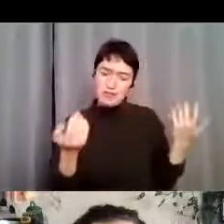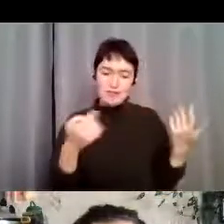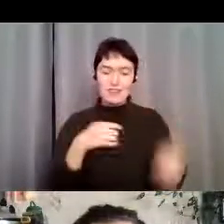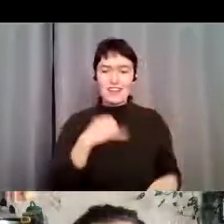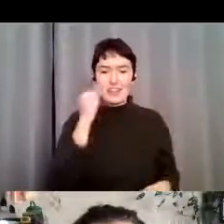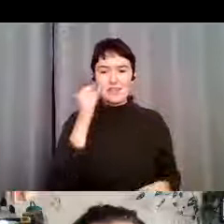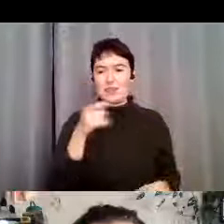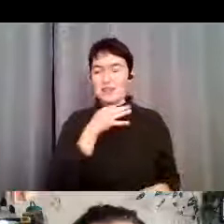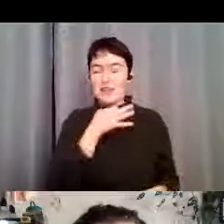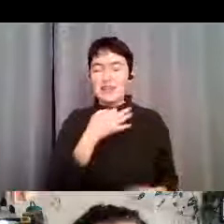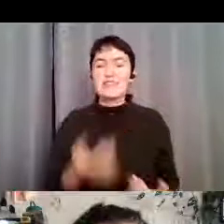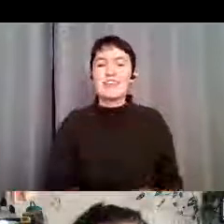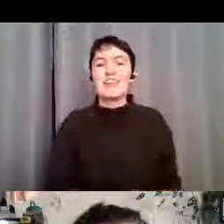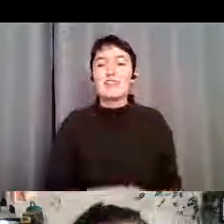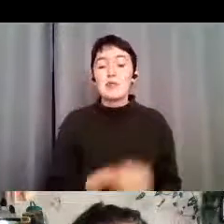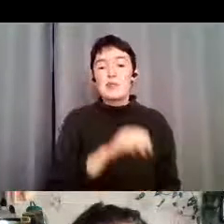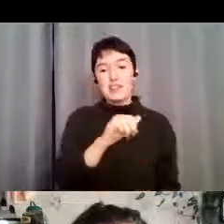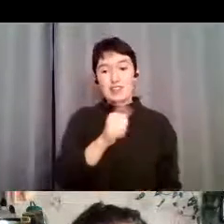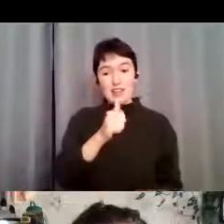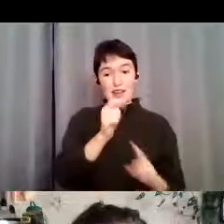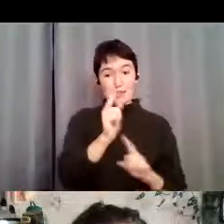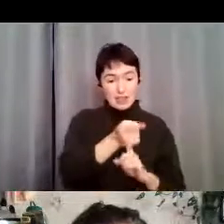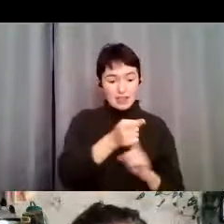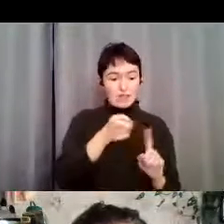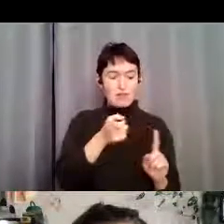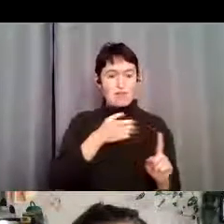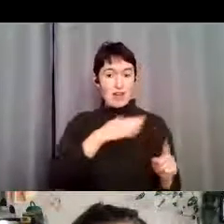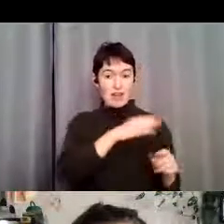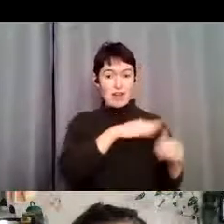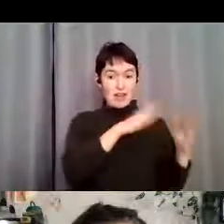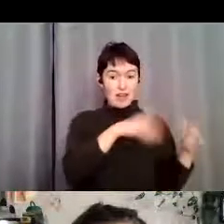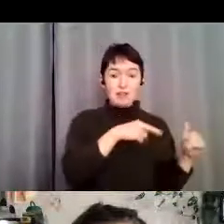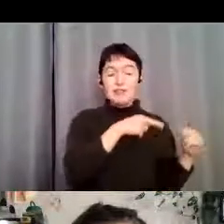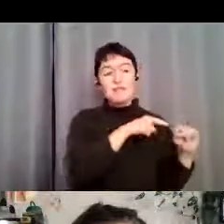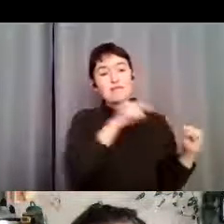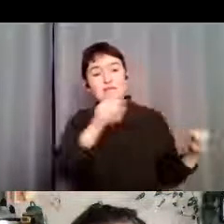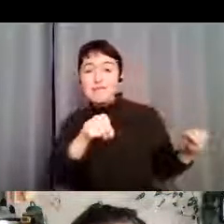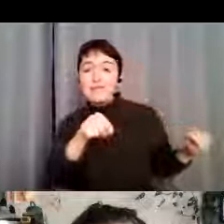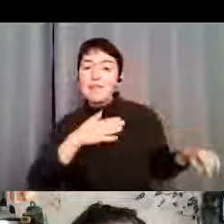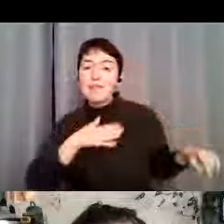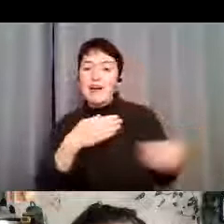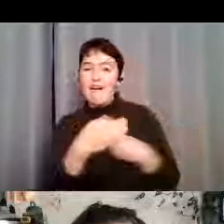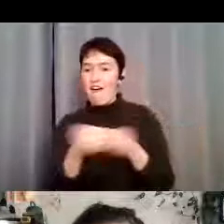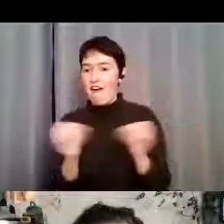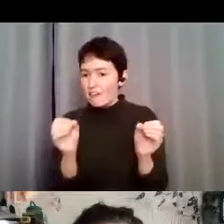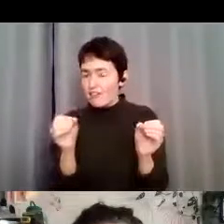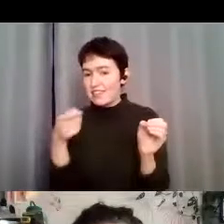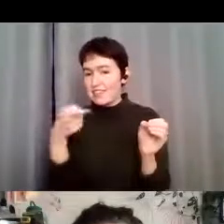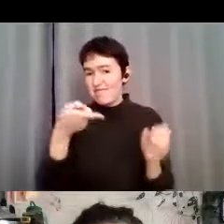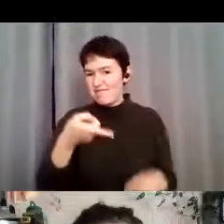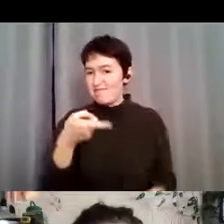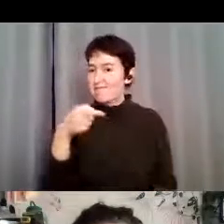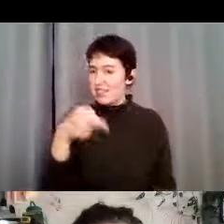So about 10 minutes from where I live is my office, which is in this building right here. So